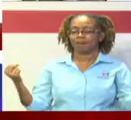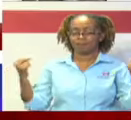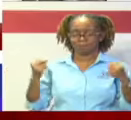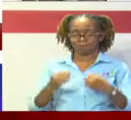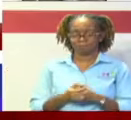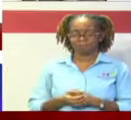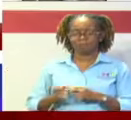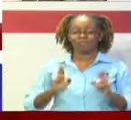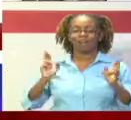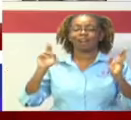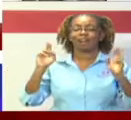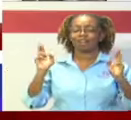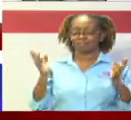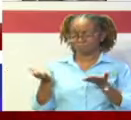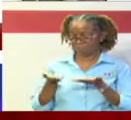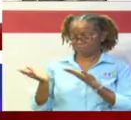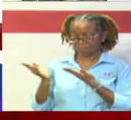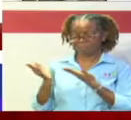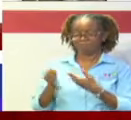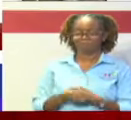morning.